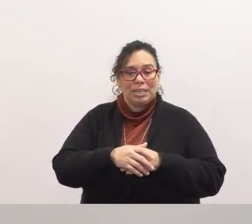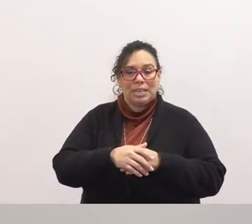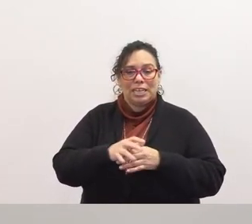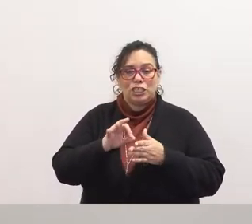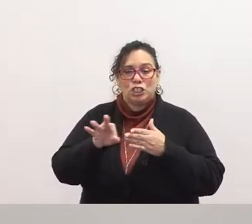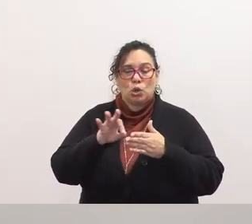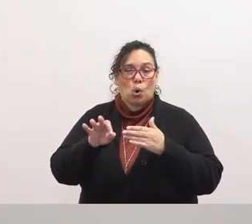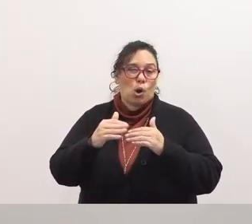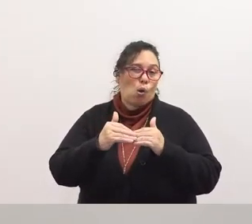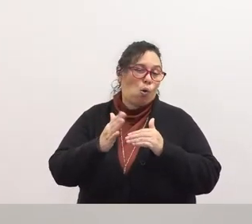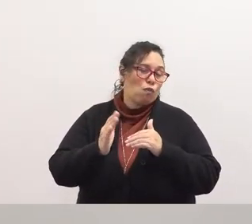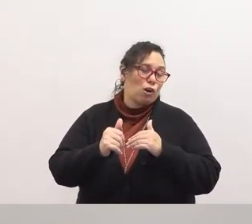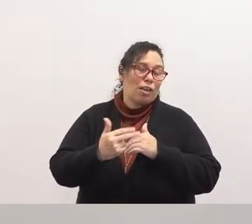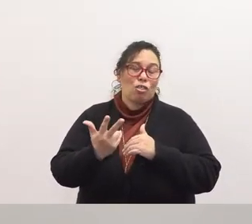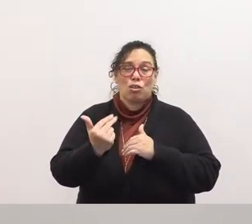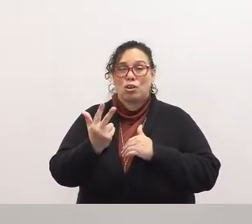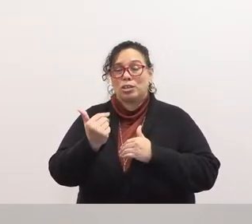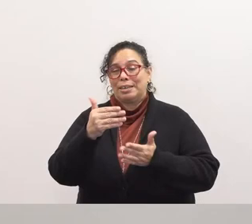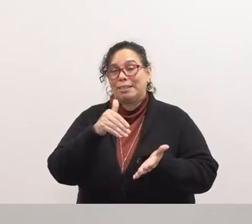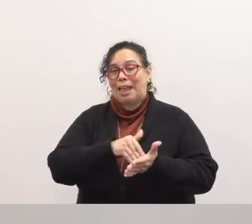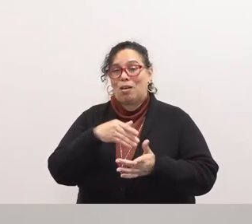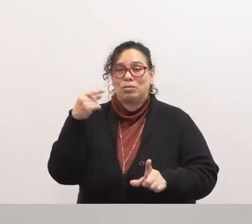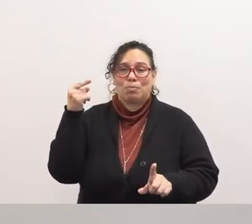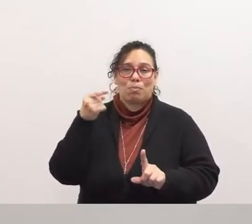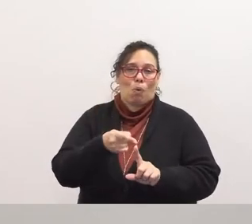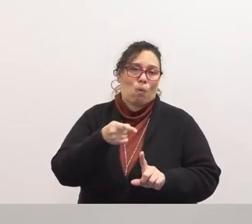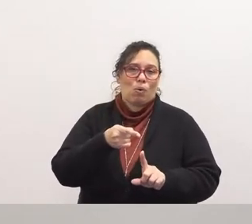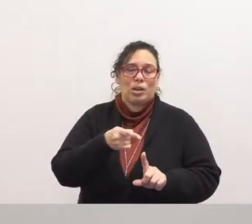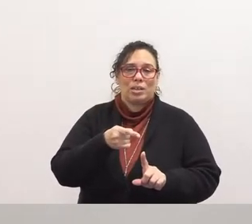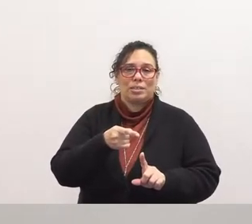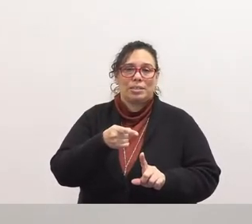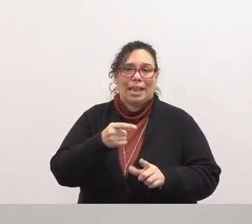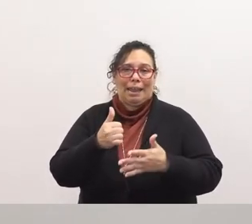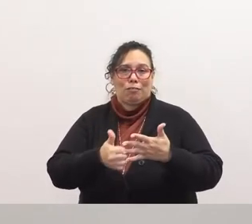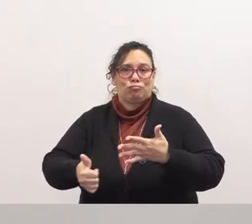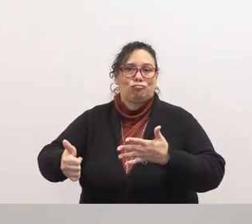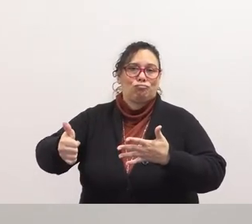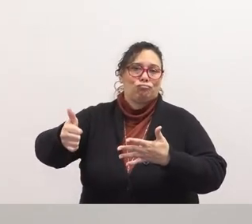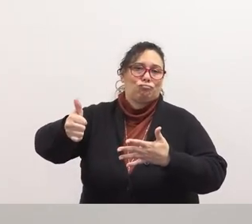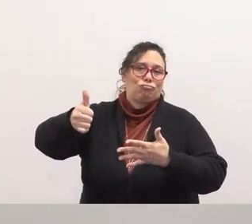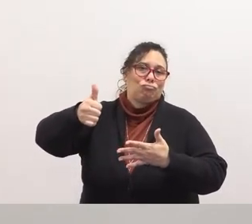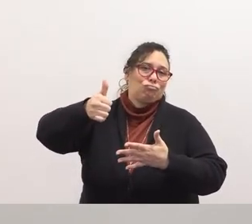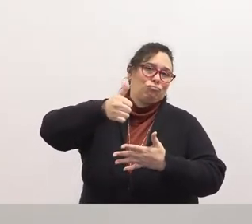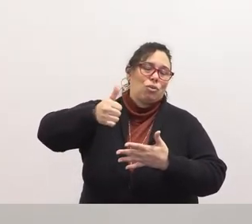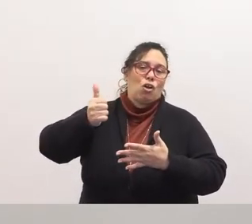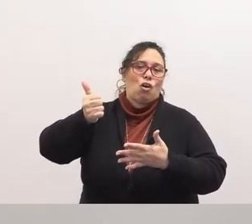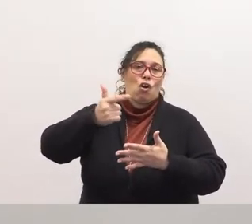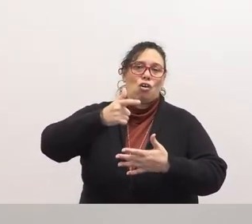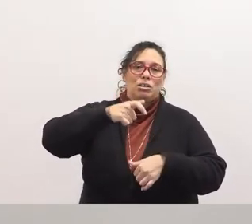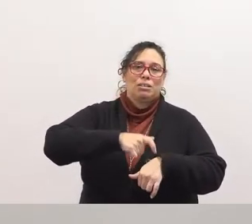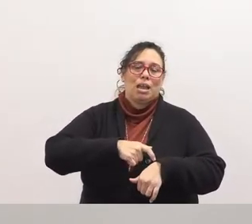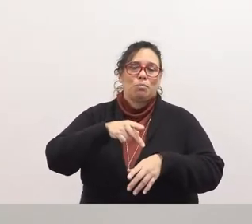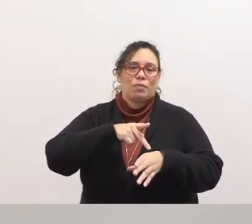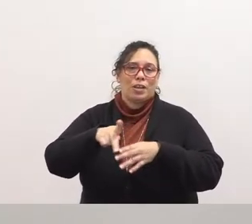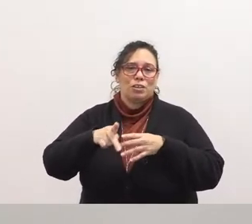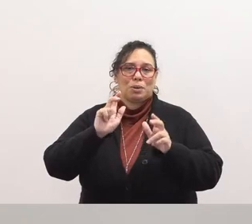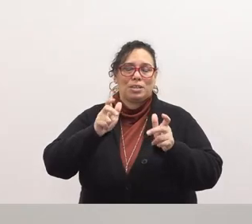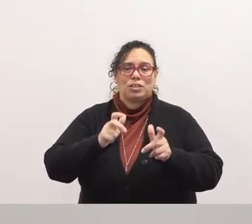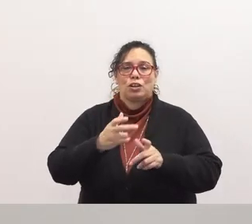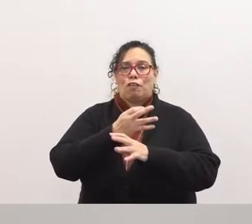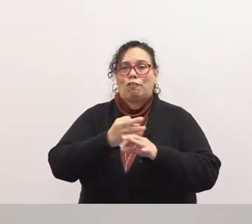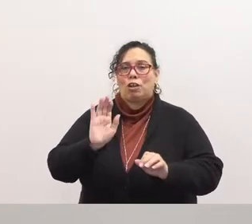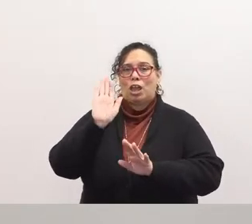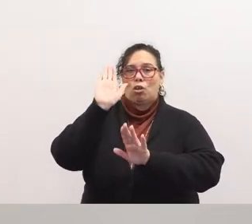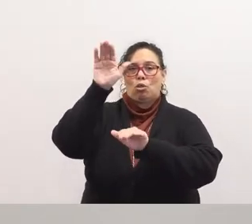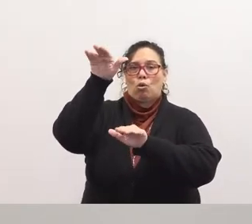over 13,000 points and ranks very high on the all-time professional basketball free throw list